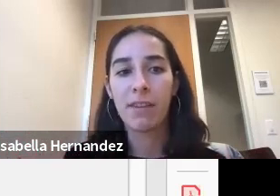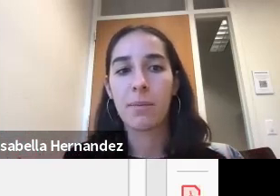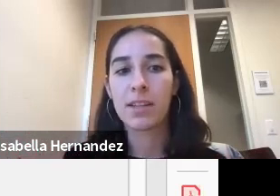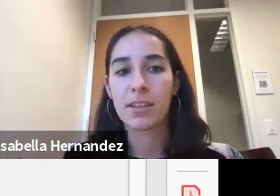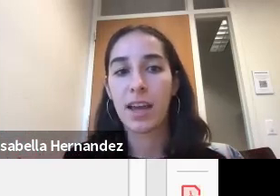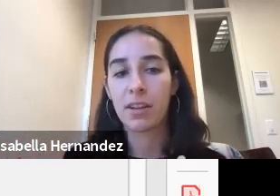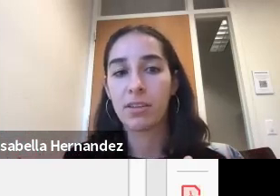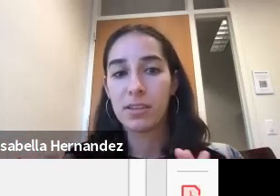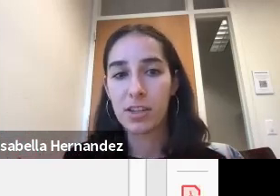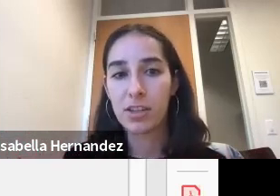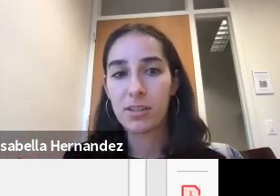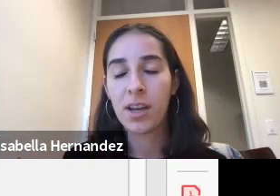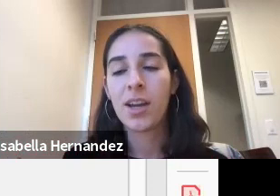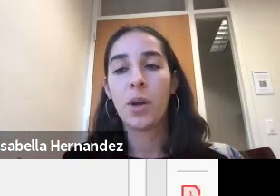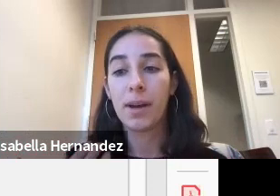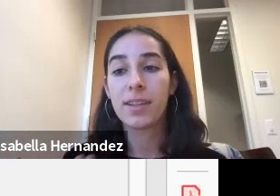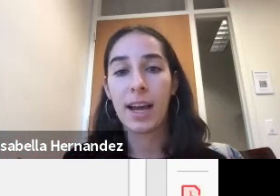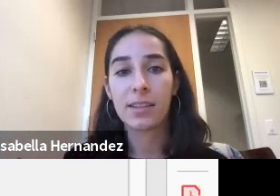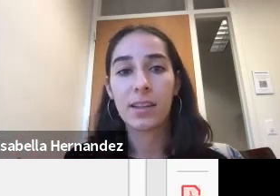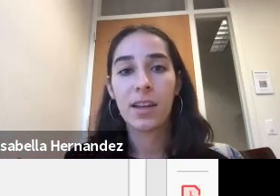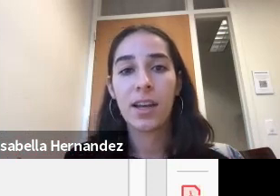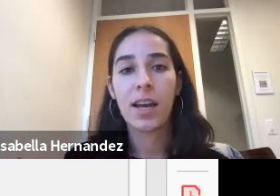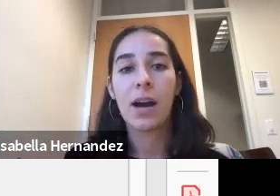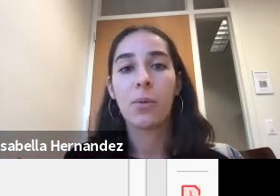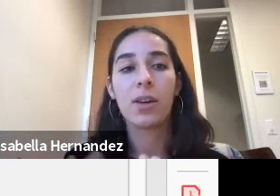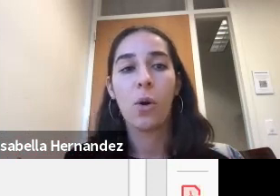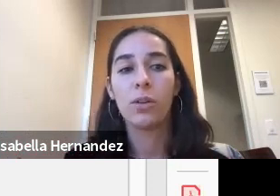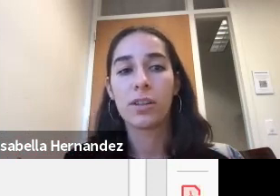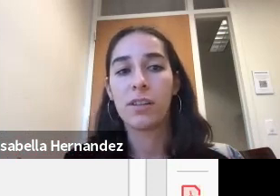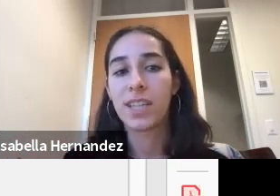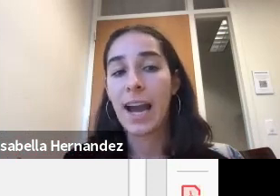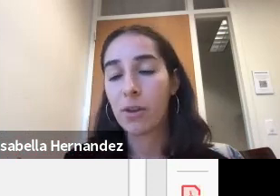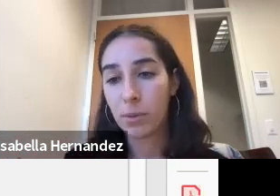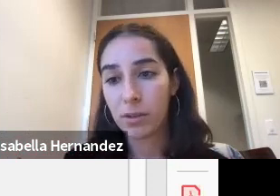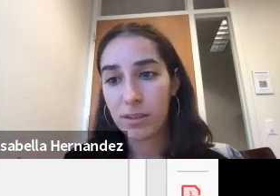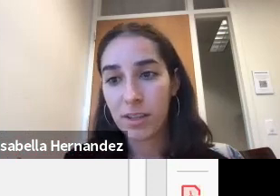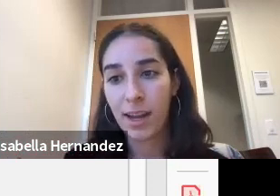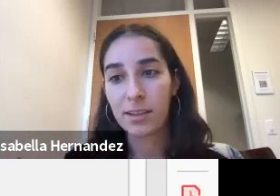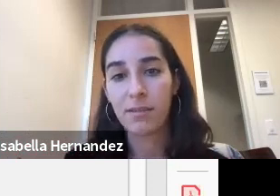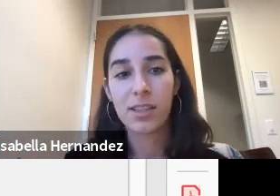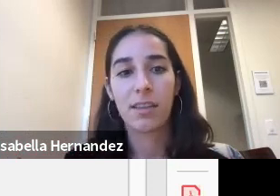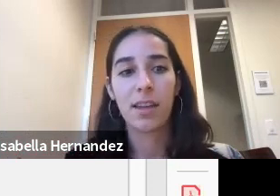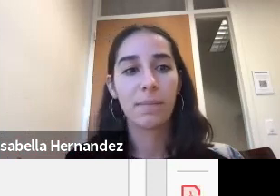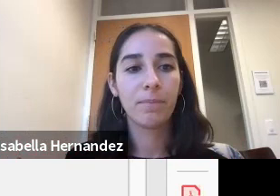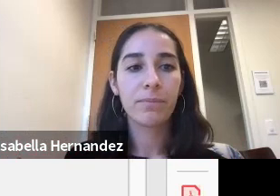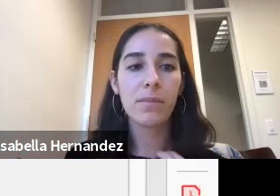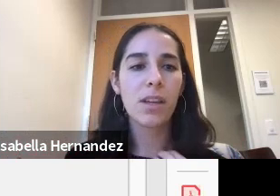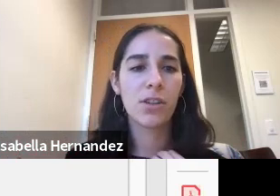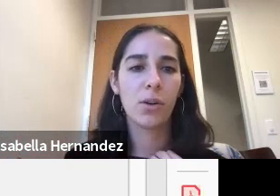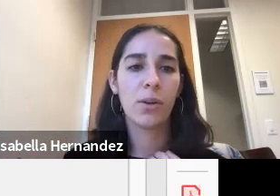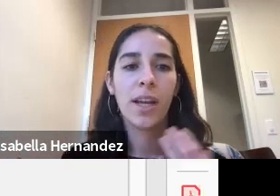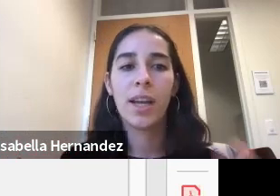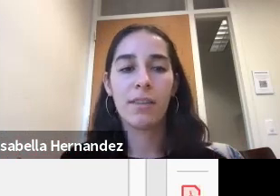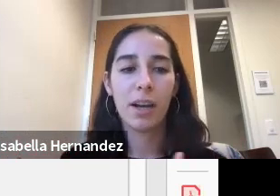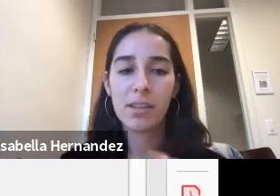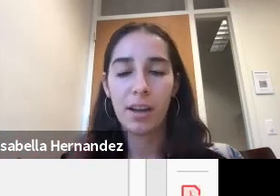making environmentally ethical decisions, we must ask how we can hold ourselves accountable to the tenets of this ethic.